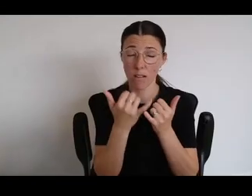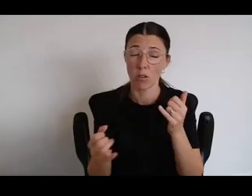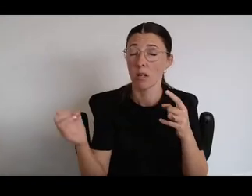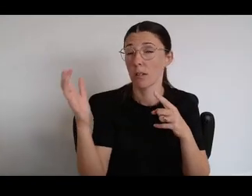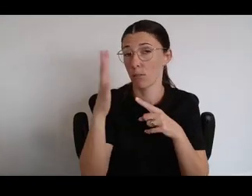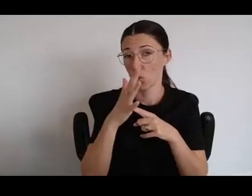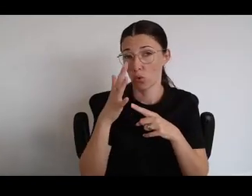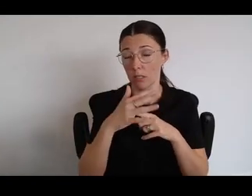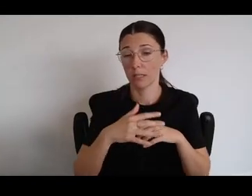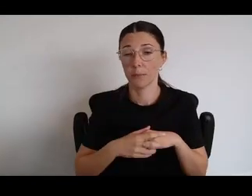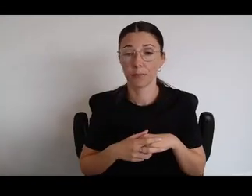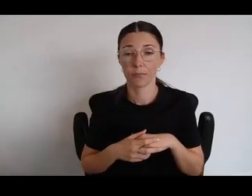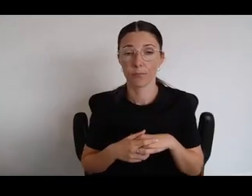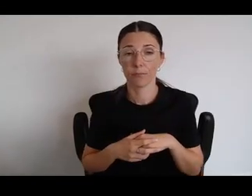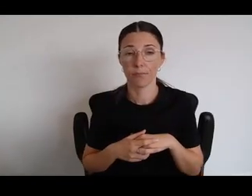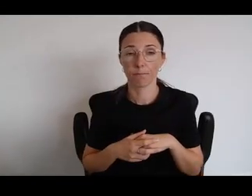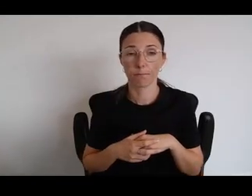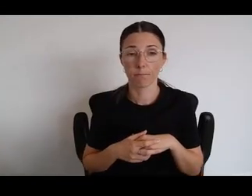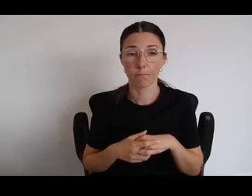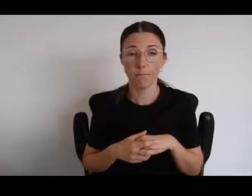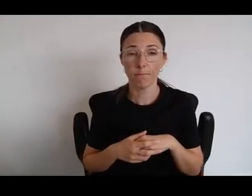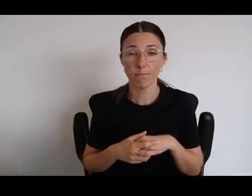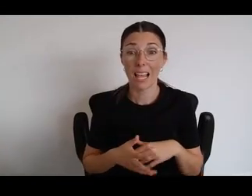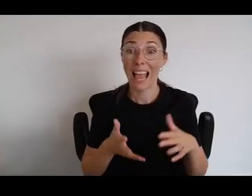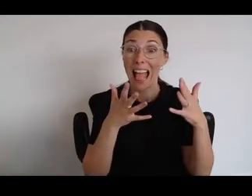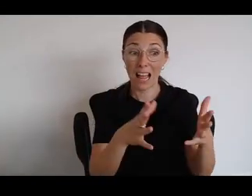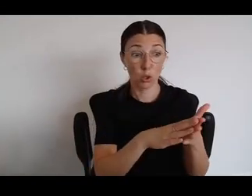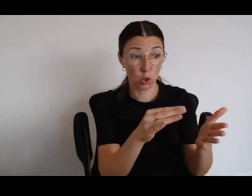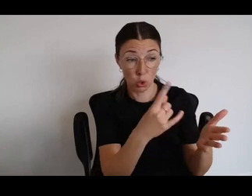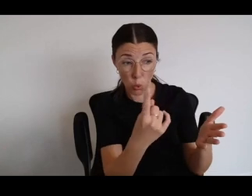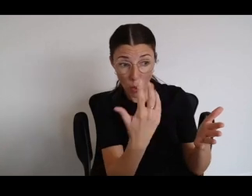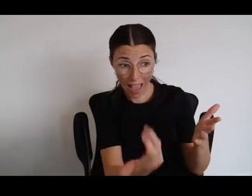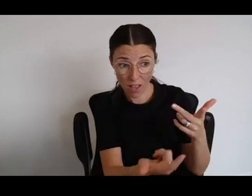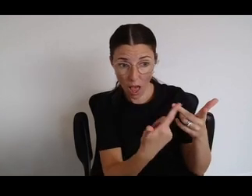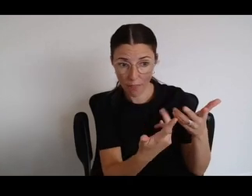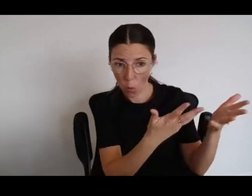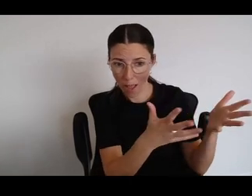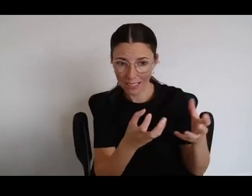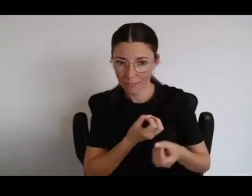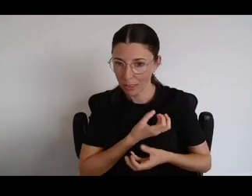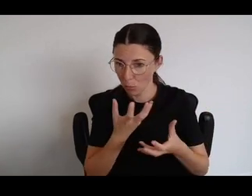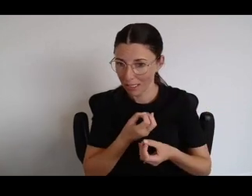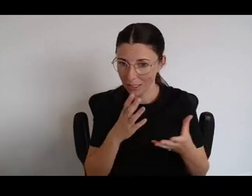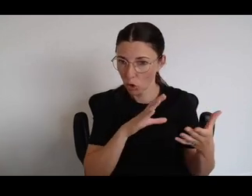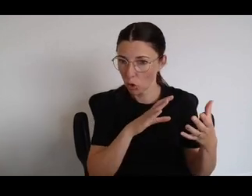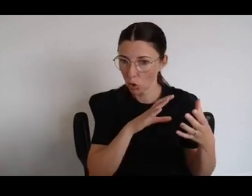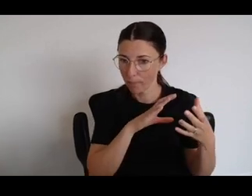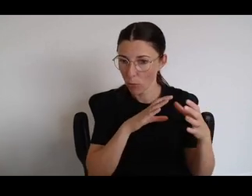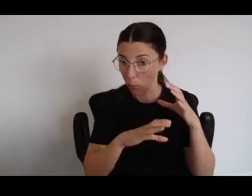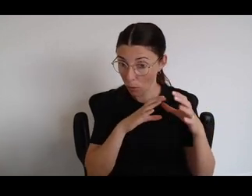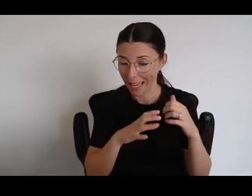And it allows students with other modes of expression and communication. And the final point was